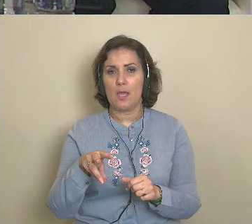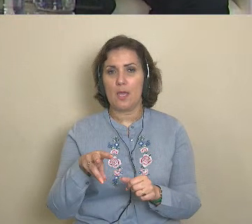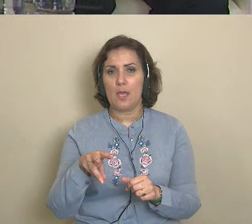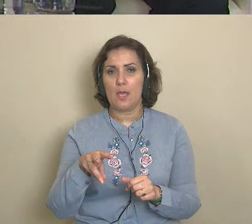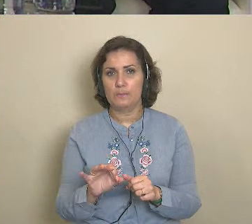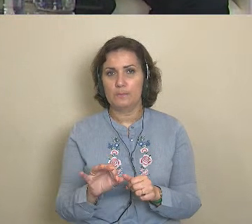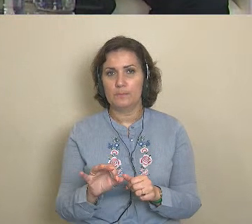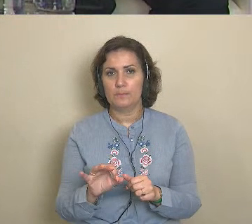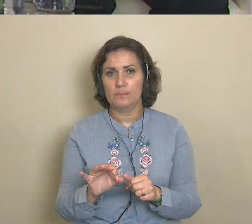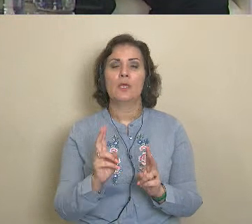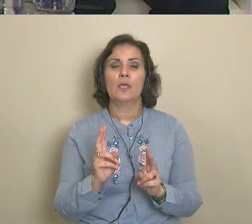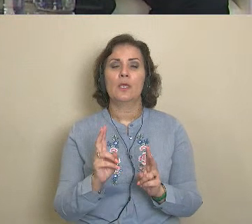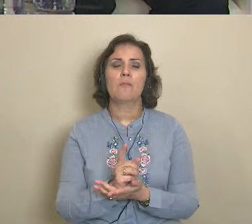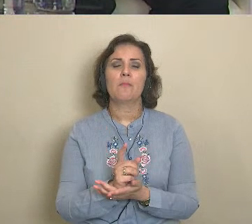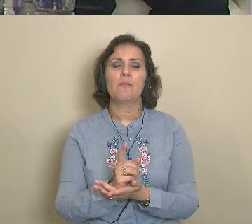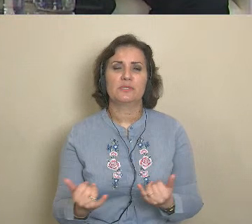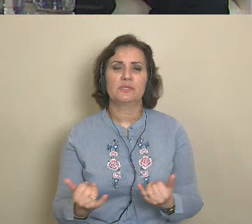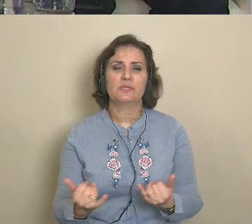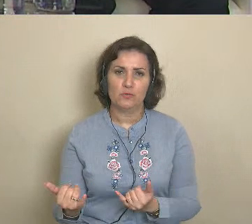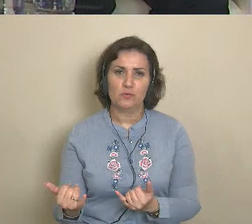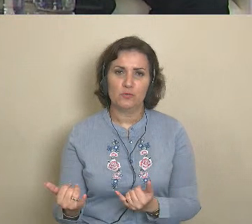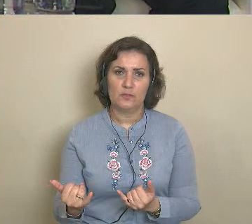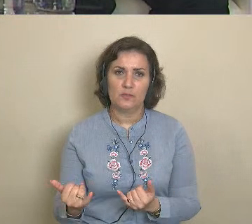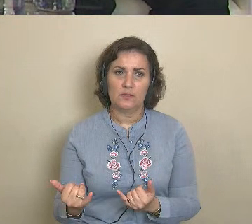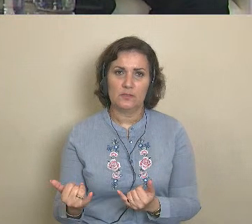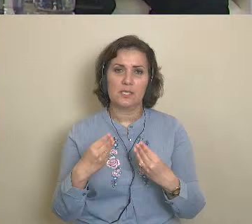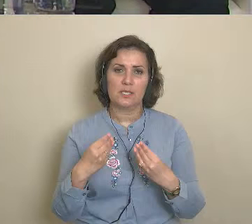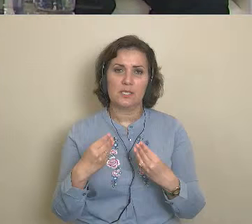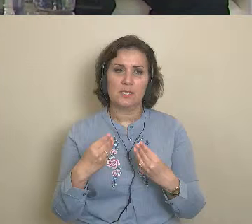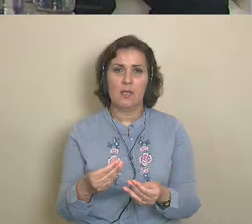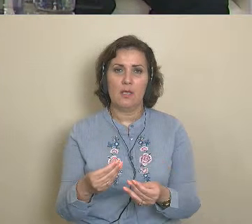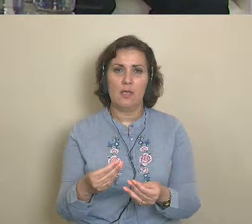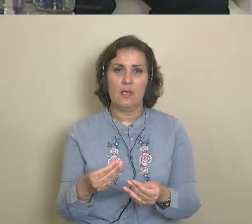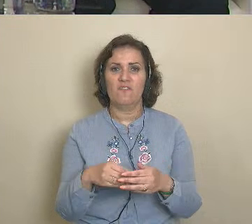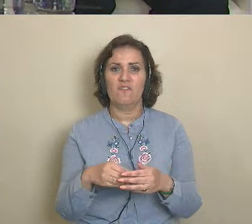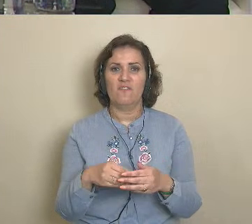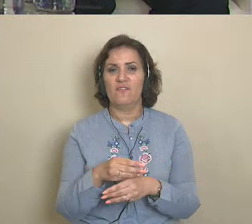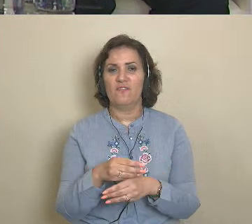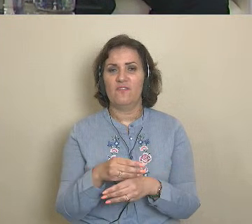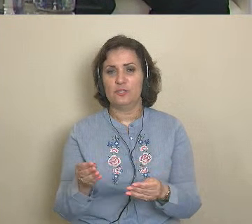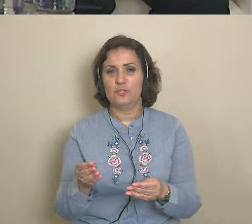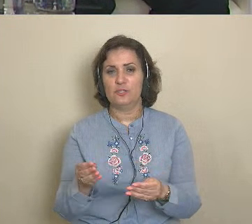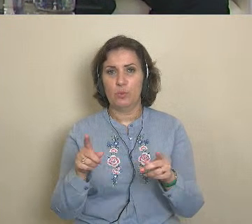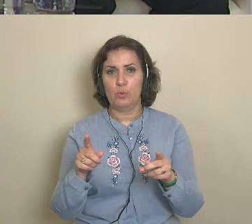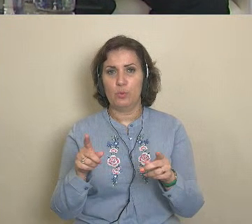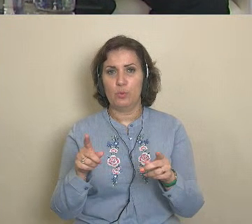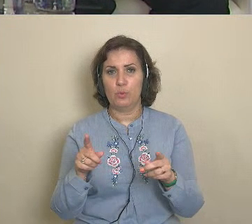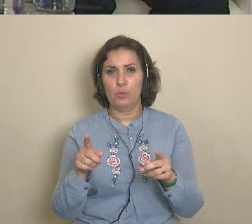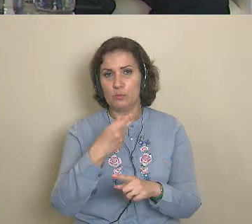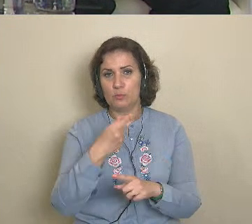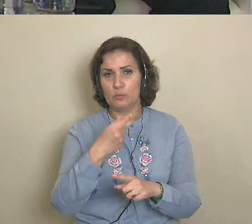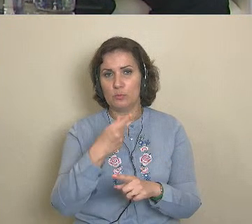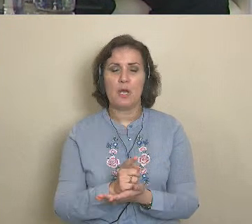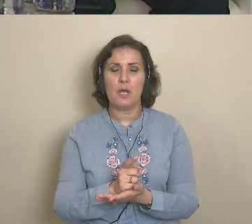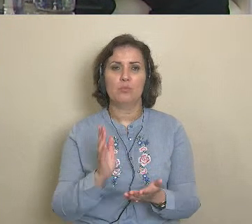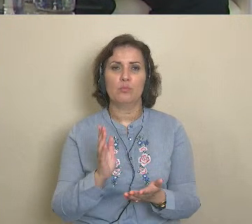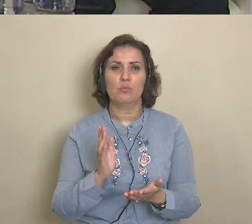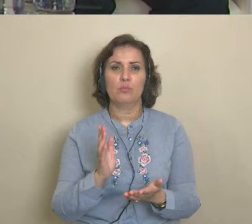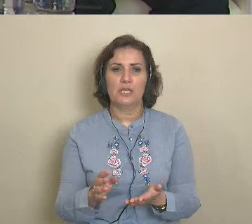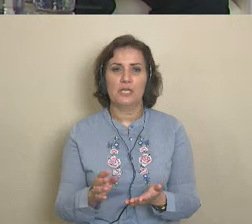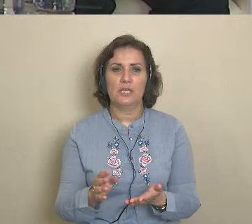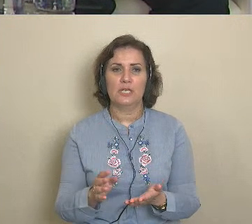one needs additional funds to do it, and who is going to provide those funds, and who is going to provide